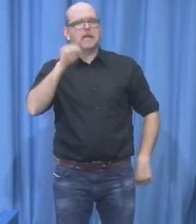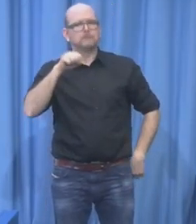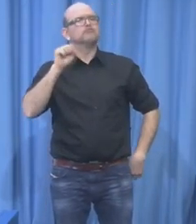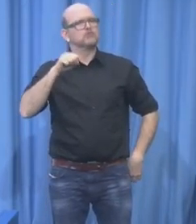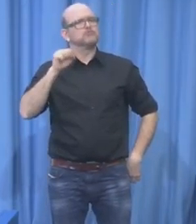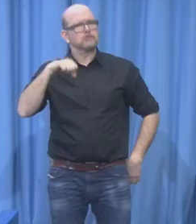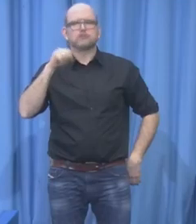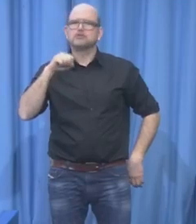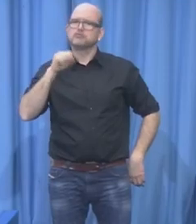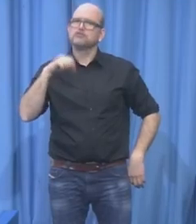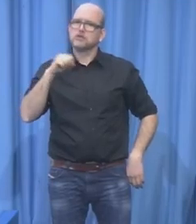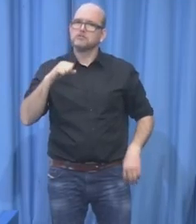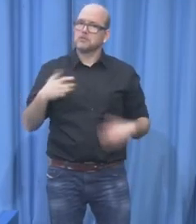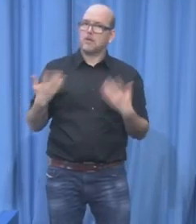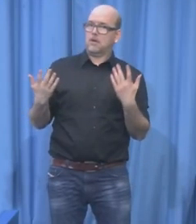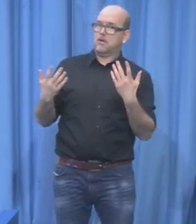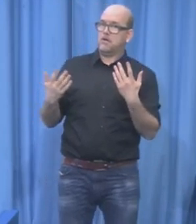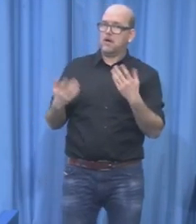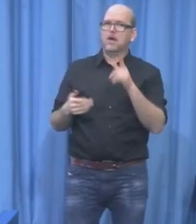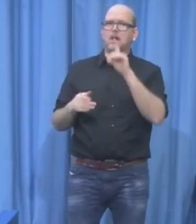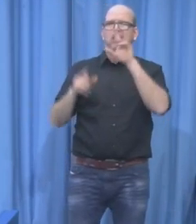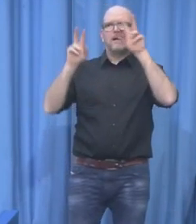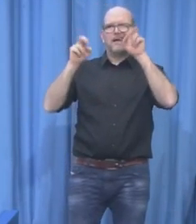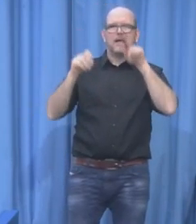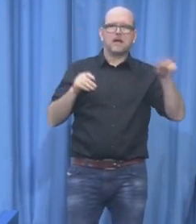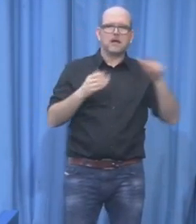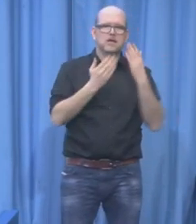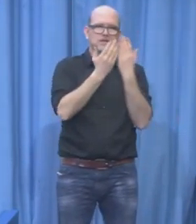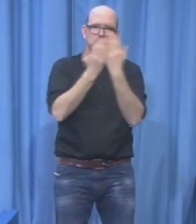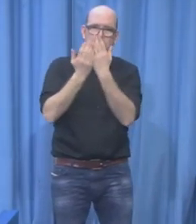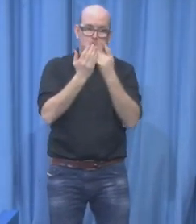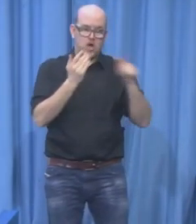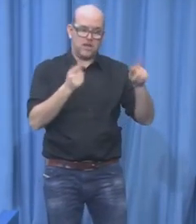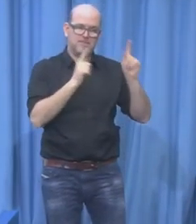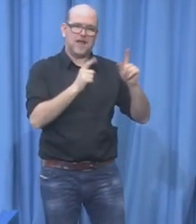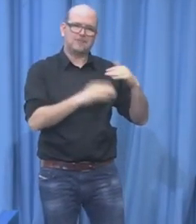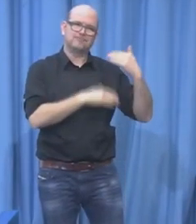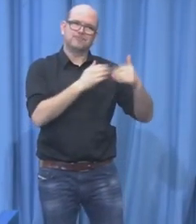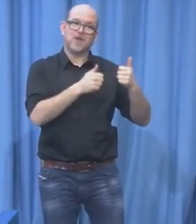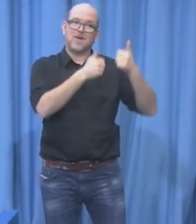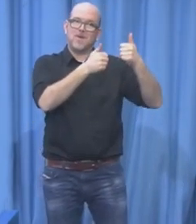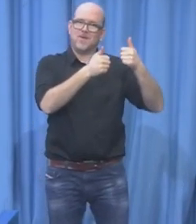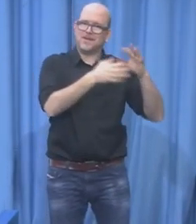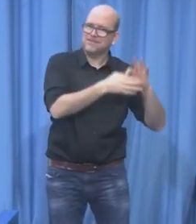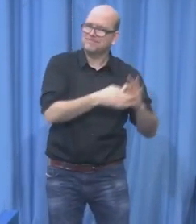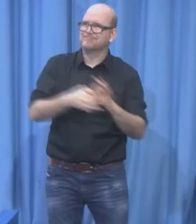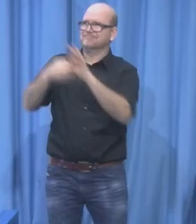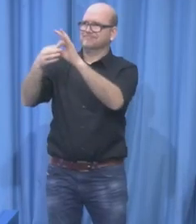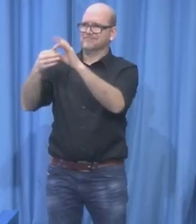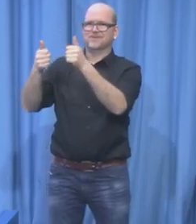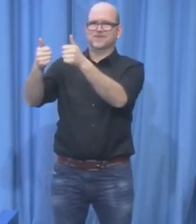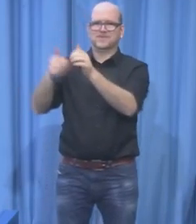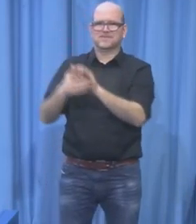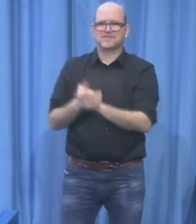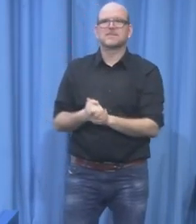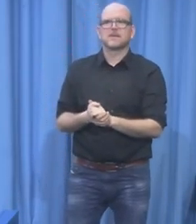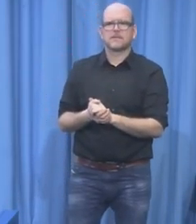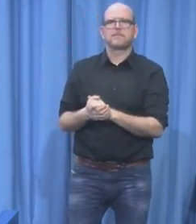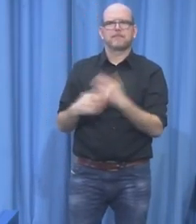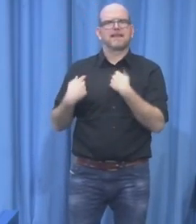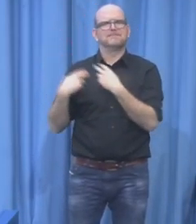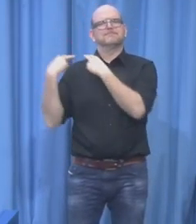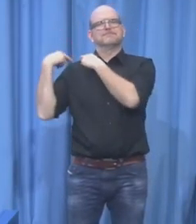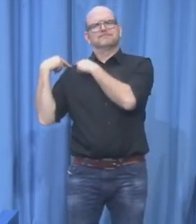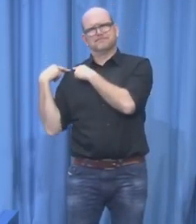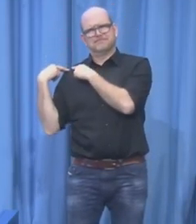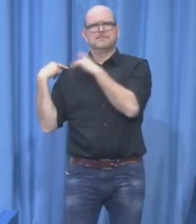our students. So we also do training for the job coaches, training for the students, and we do a parents'